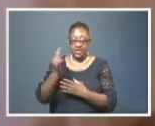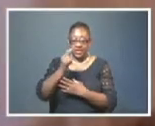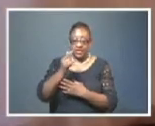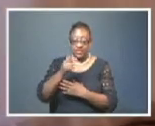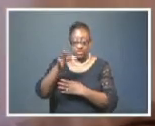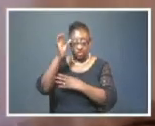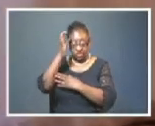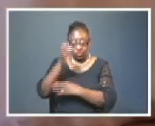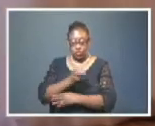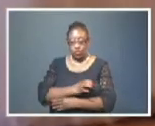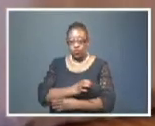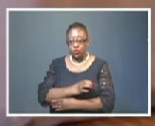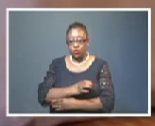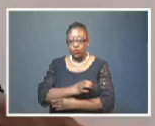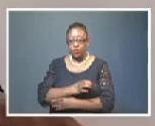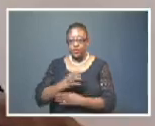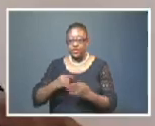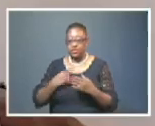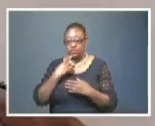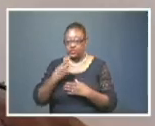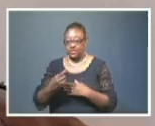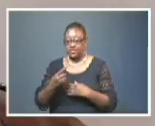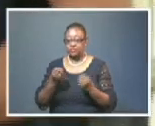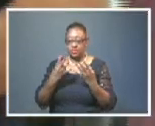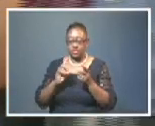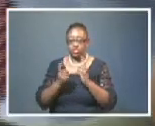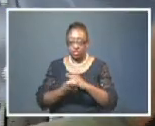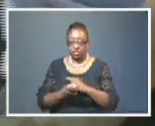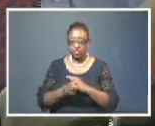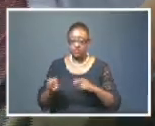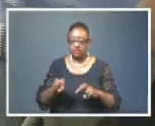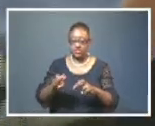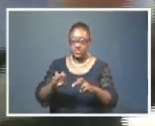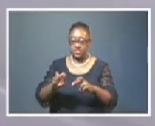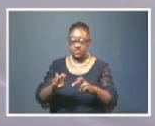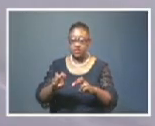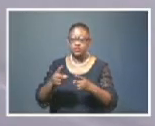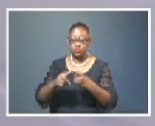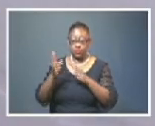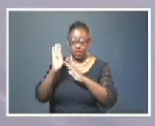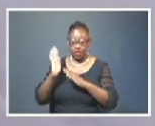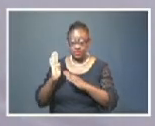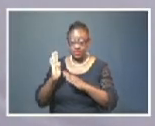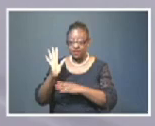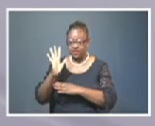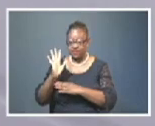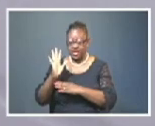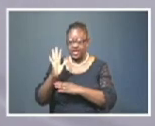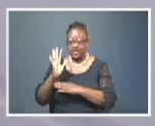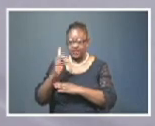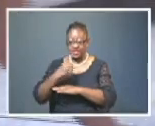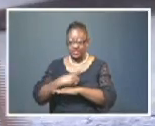Honorable Chester Cooper, foreshadowing a series of changes for visitors traveling to the Bahamas. That 5-day post-travel